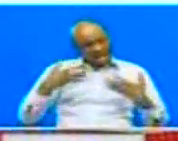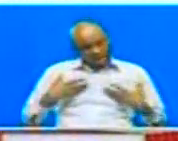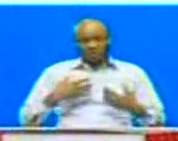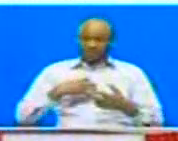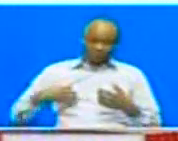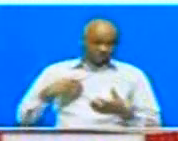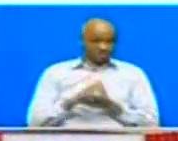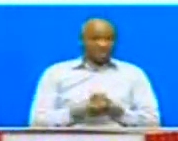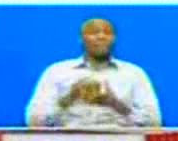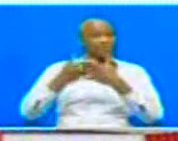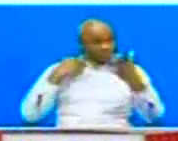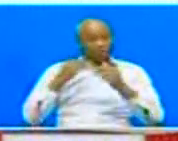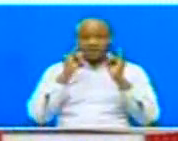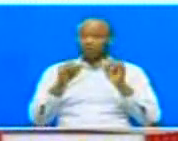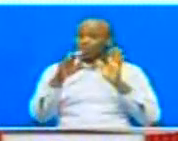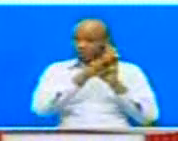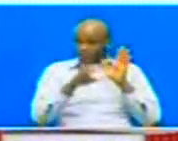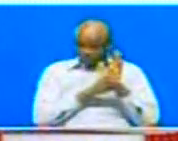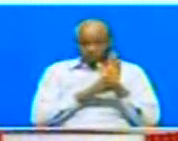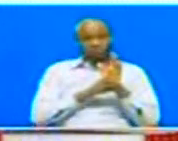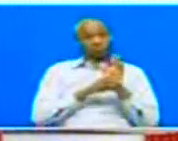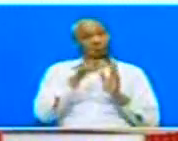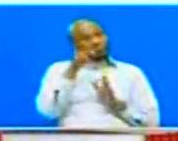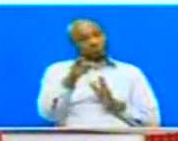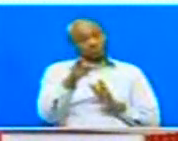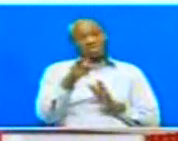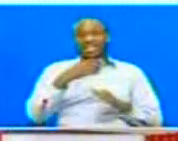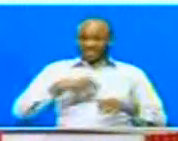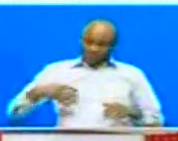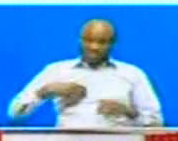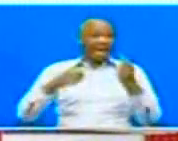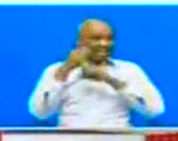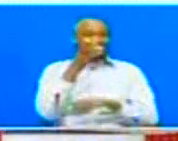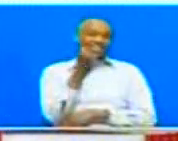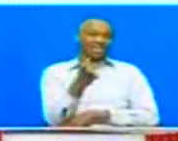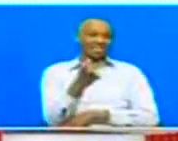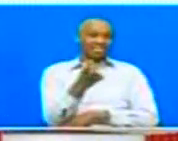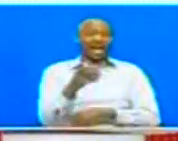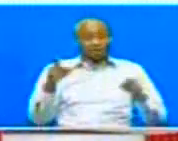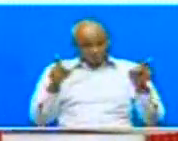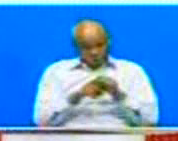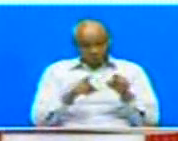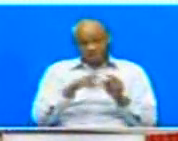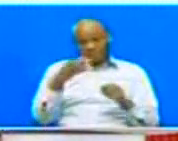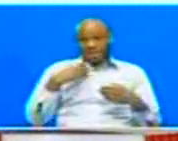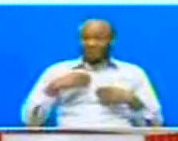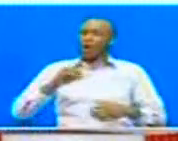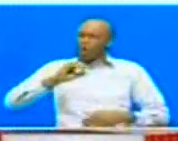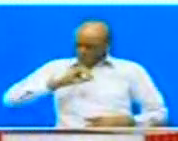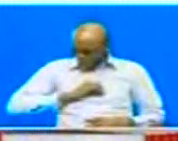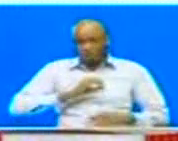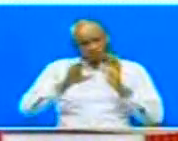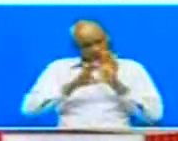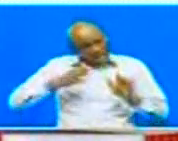incorporated before even the new constitution in 2006 with the Refugee Act. And then, of course, our own